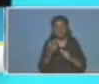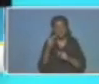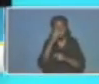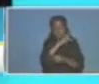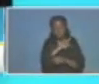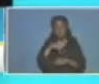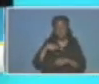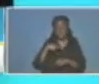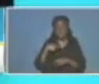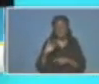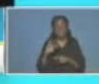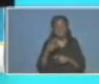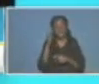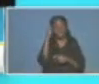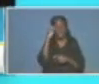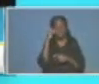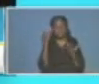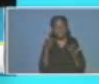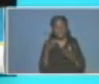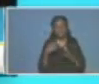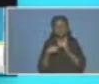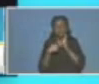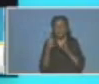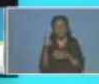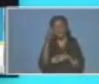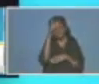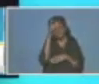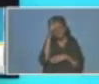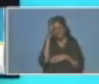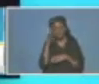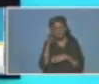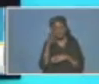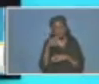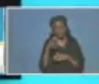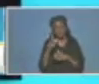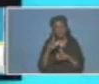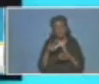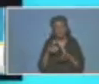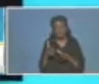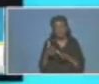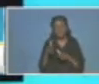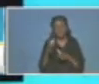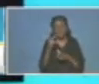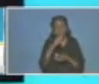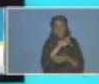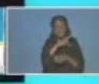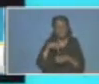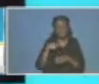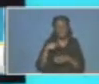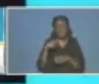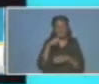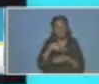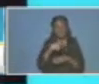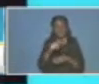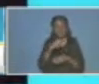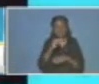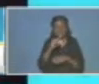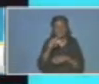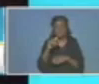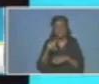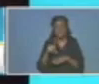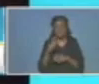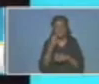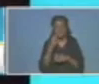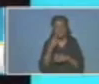representing his father, His Royal Highness the late Prince Philip, who founded the original Duke of Edinburgh International Awards more than 40 years ago. And